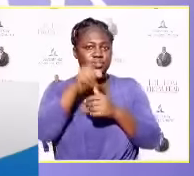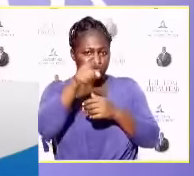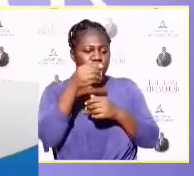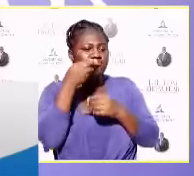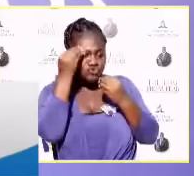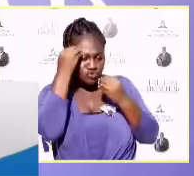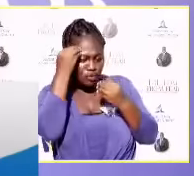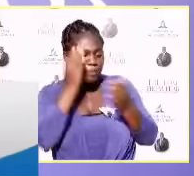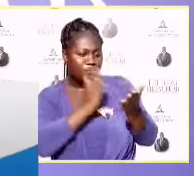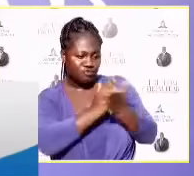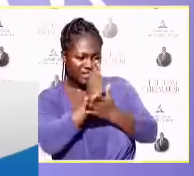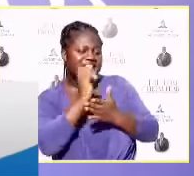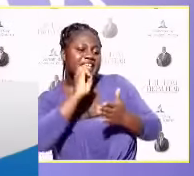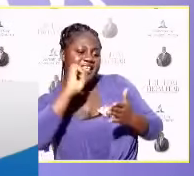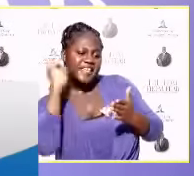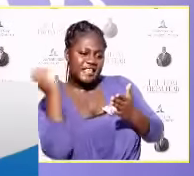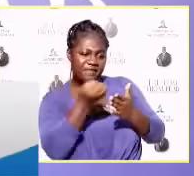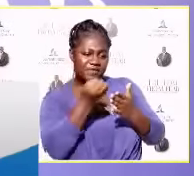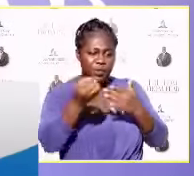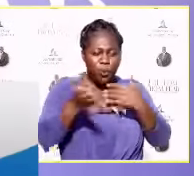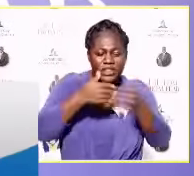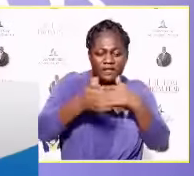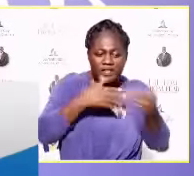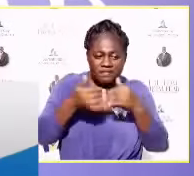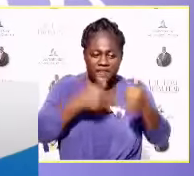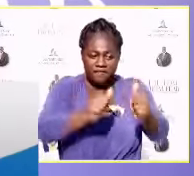Evil is anything that goes contrary to God's